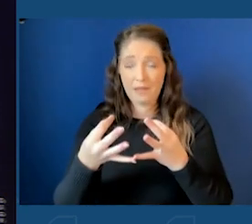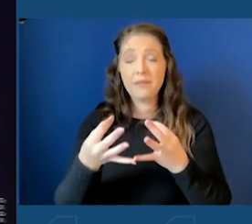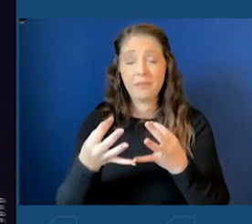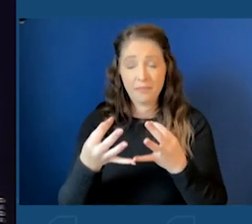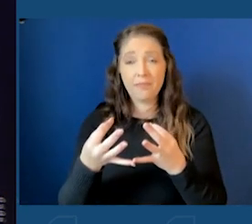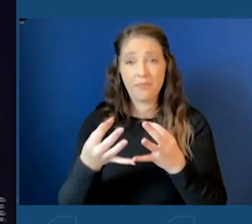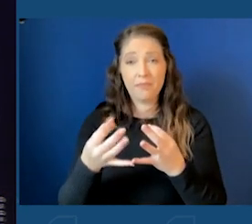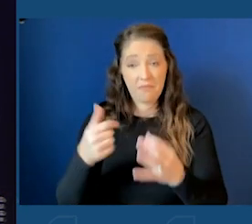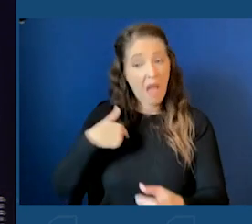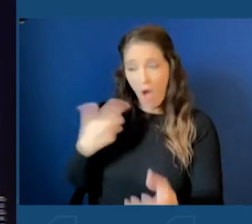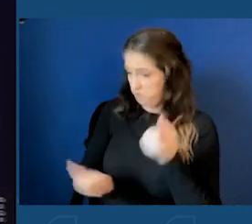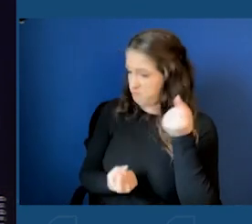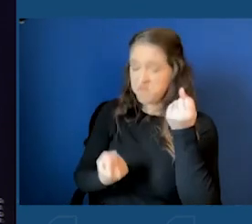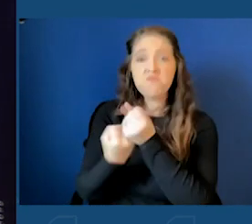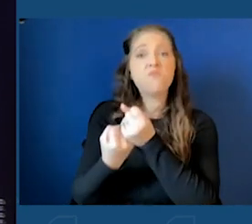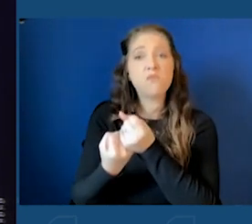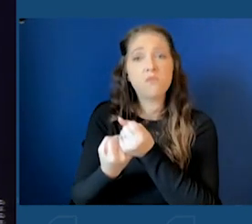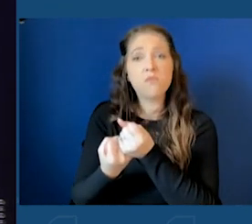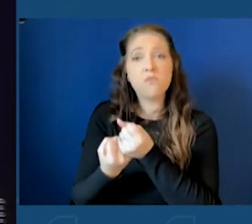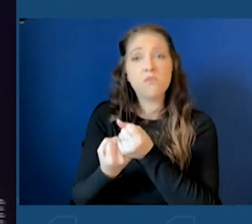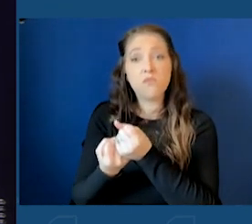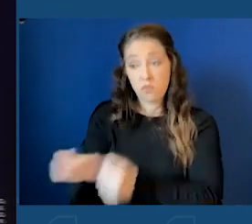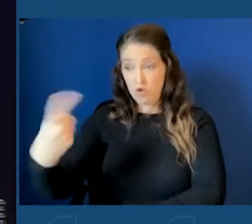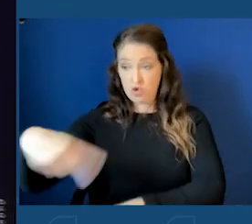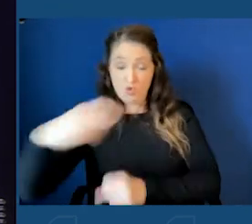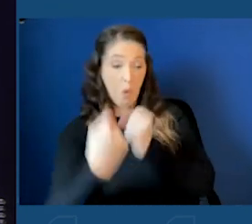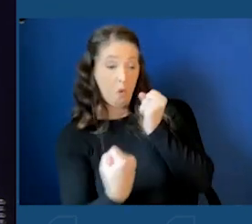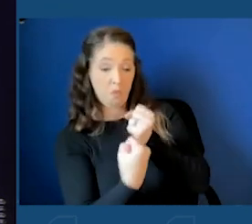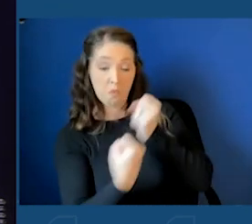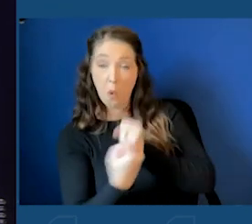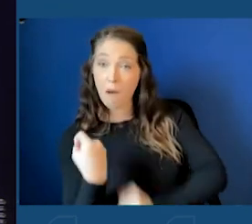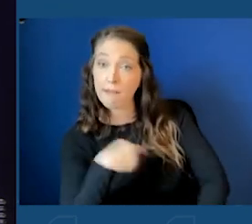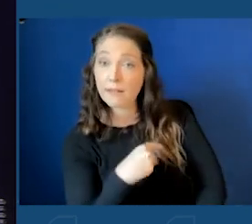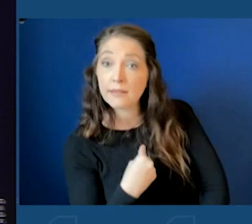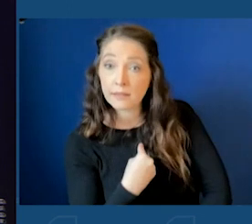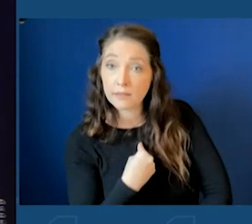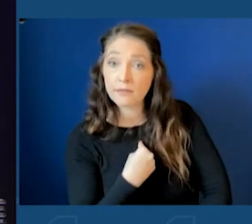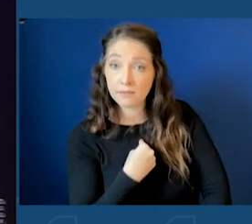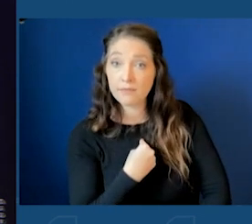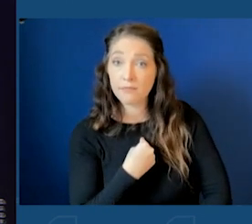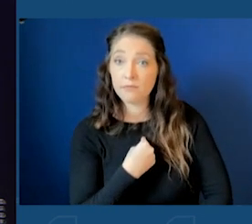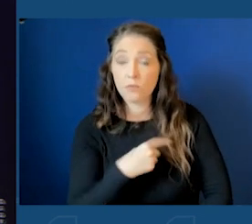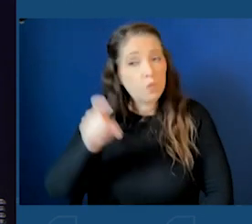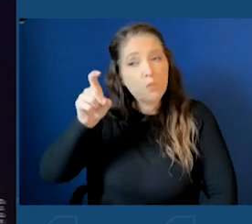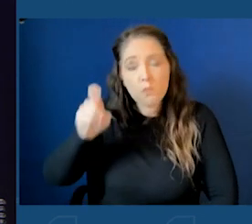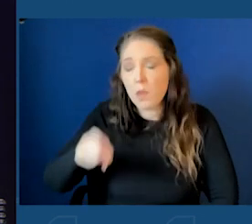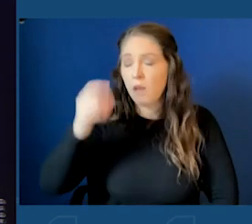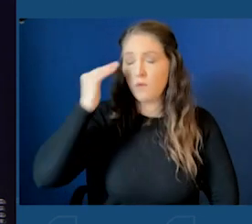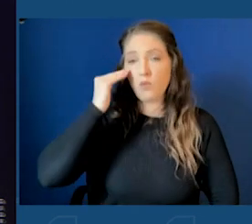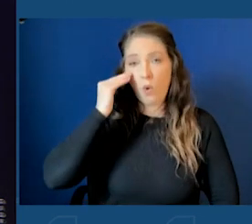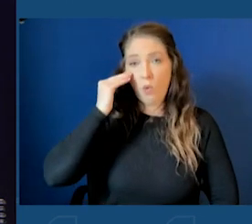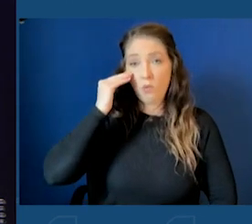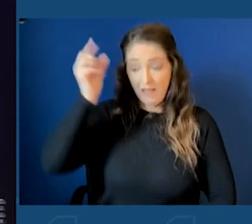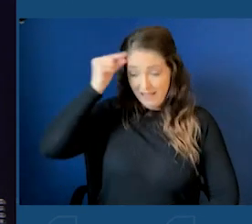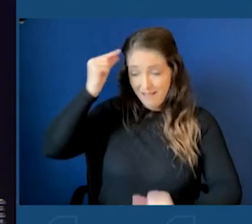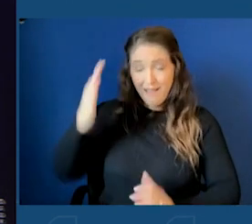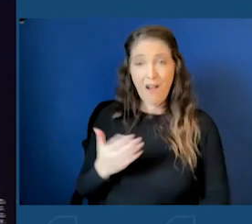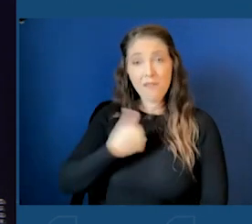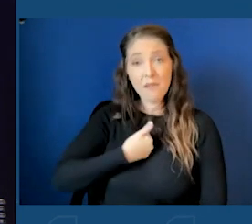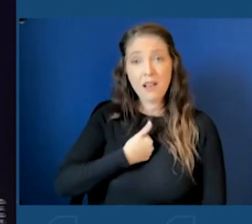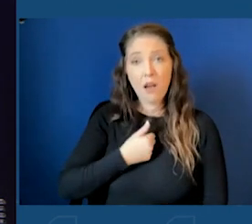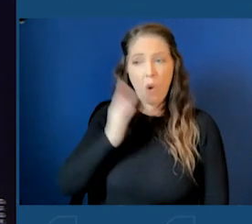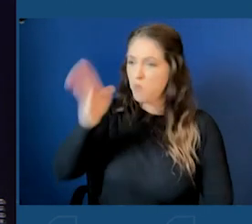your back. You have the back of all of us. You have to know that as your governor, I will have your back and give